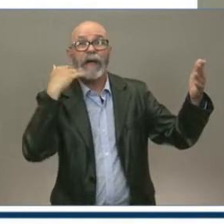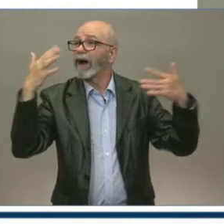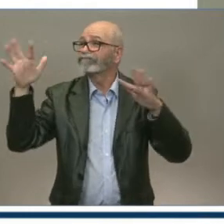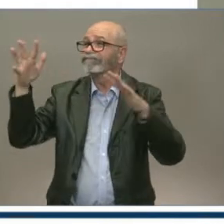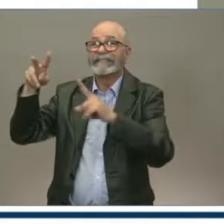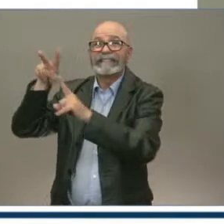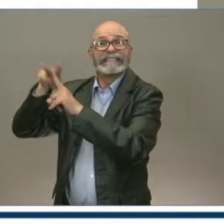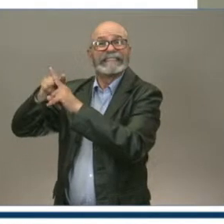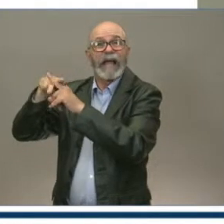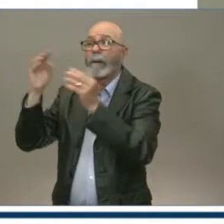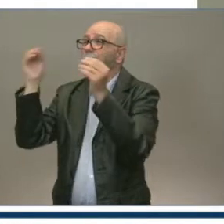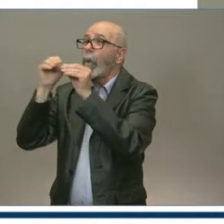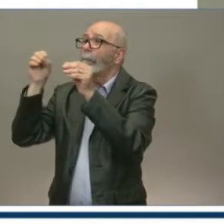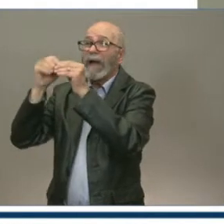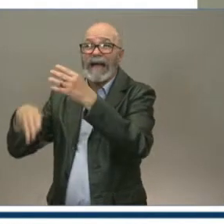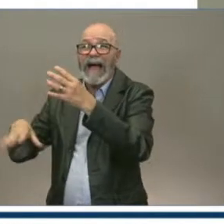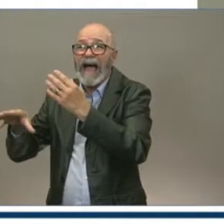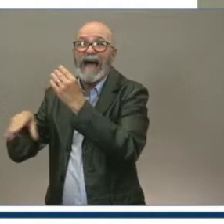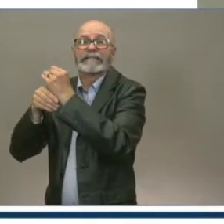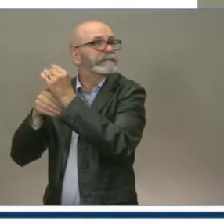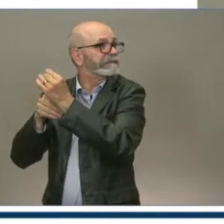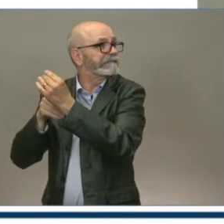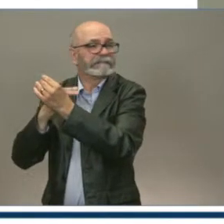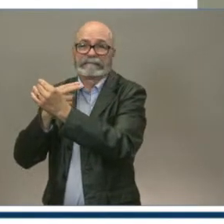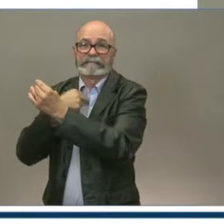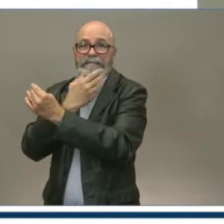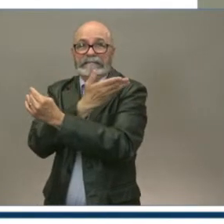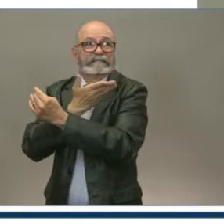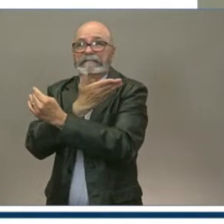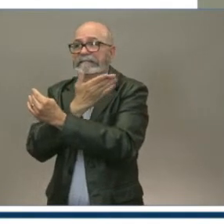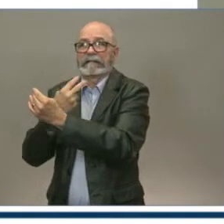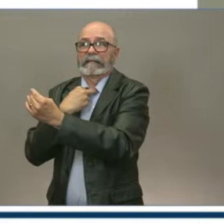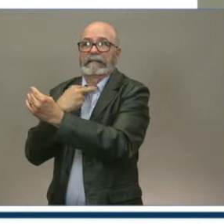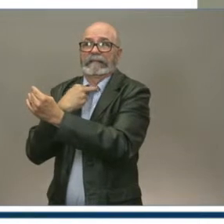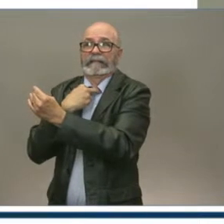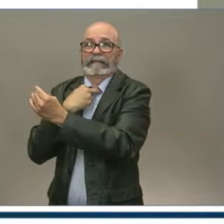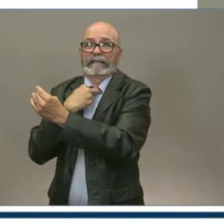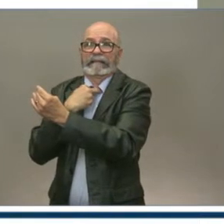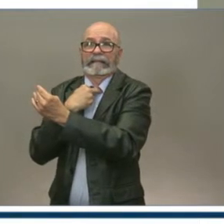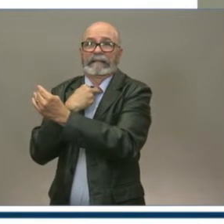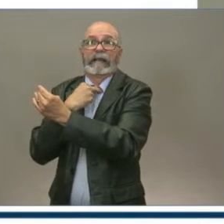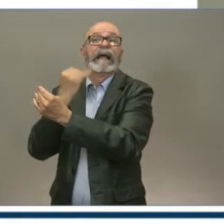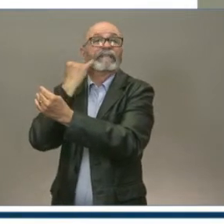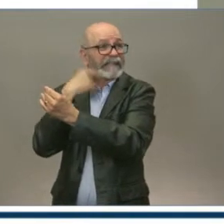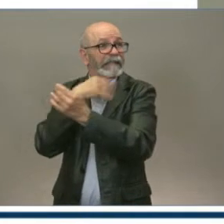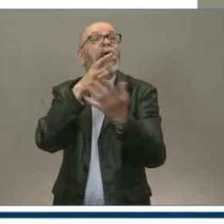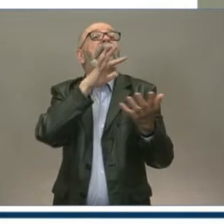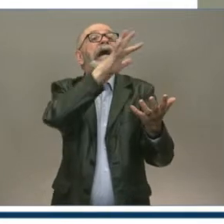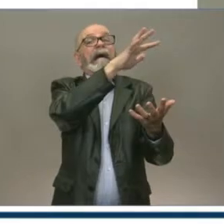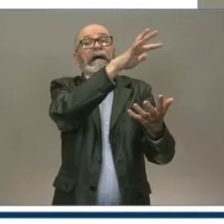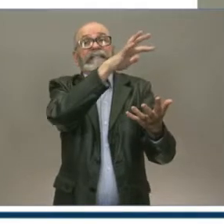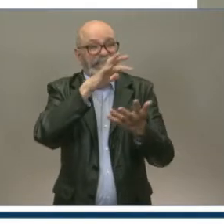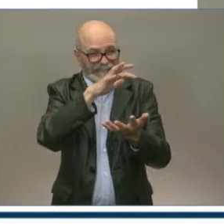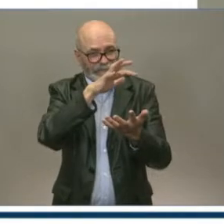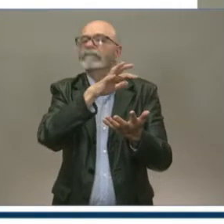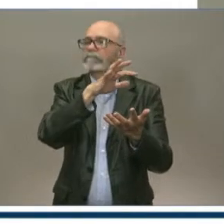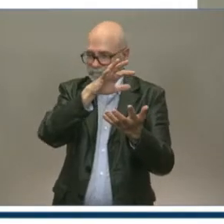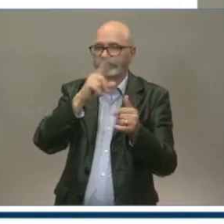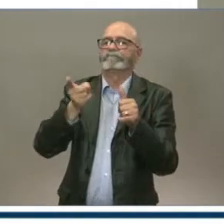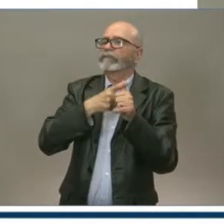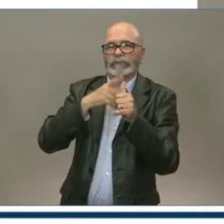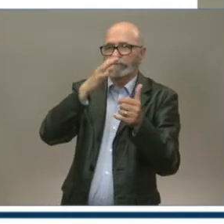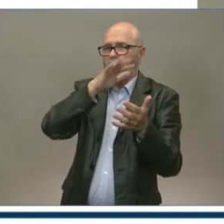more vaccine, there's simply not enough. So we are distributing the vaccine according to age-based population